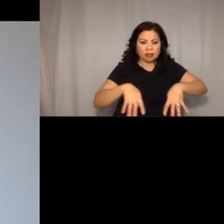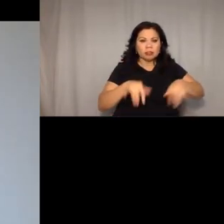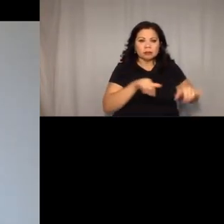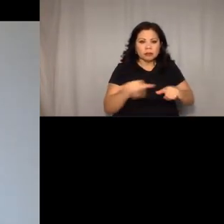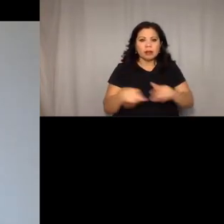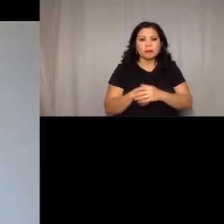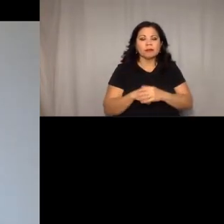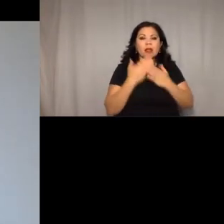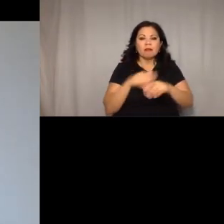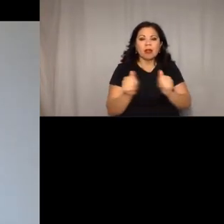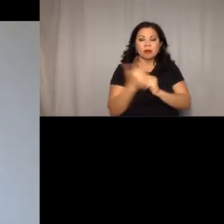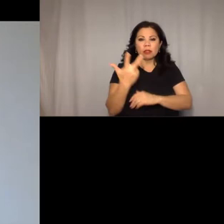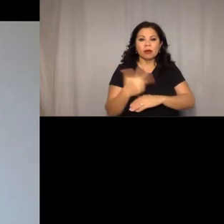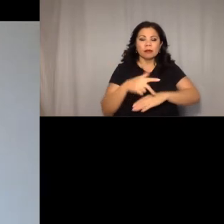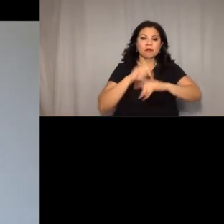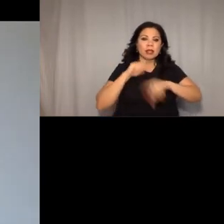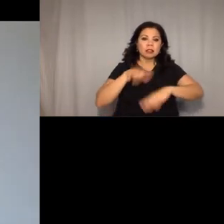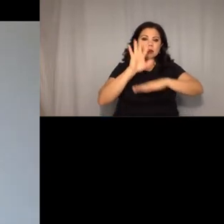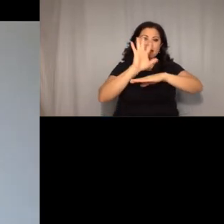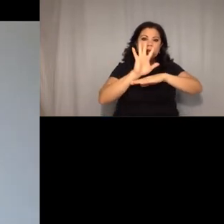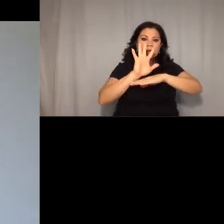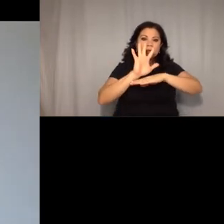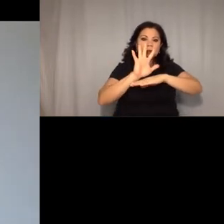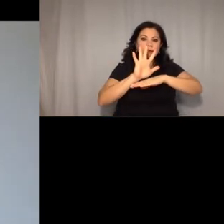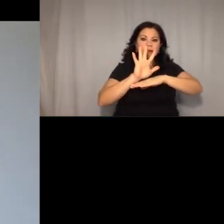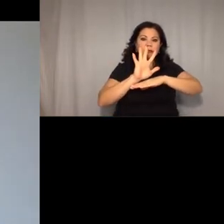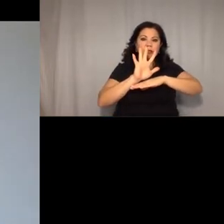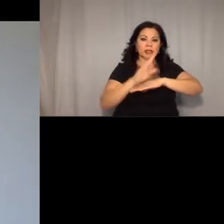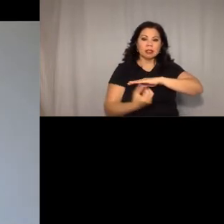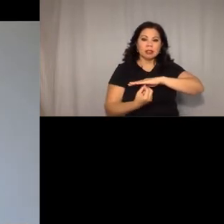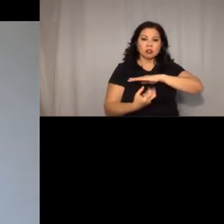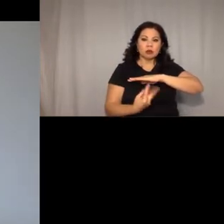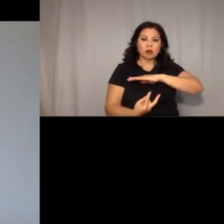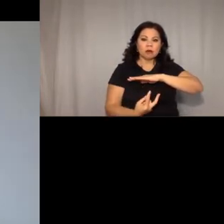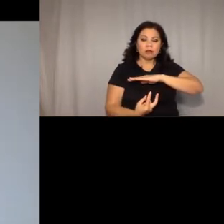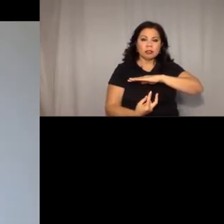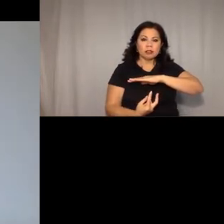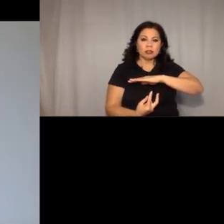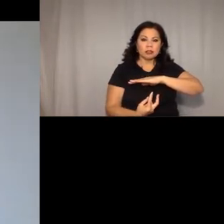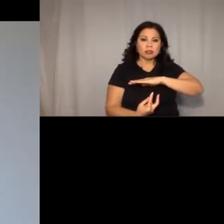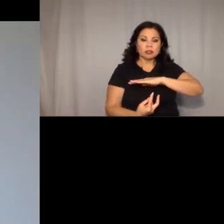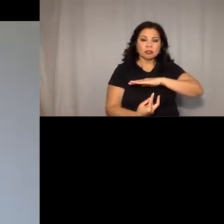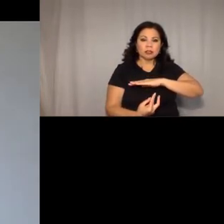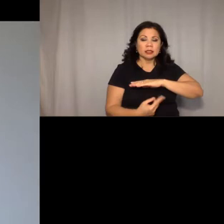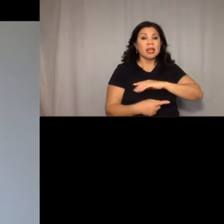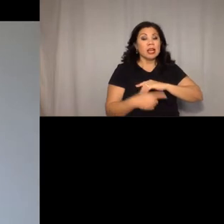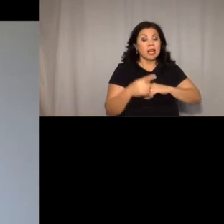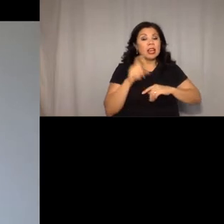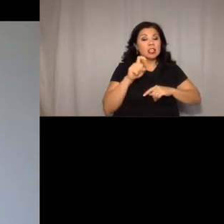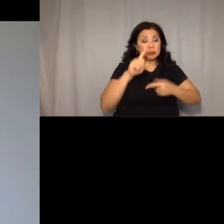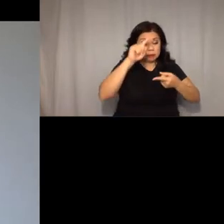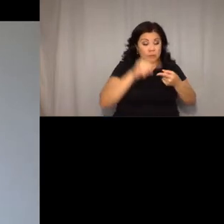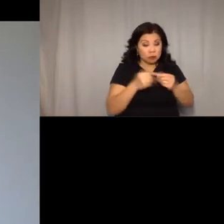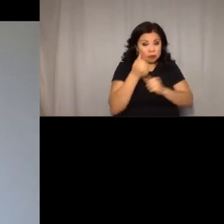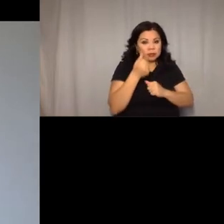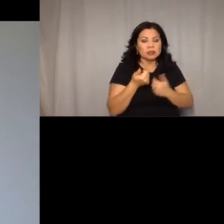bottom, and I get 5 twelfths, and that should be simplified. Let's